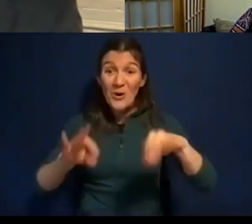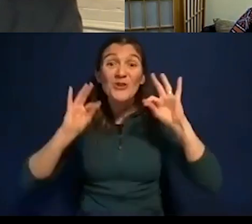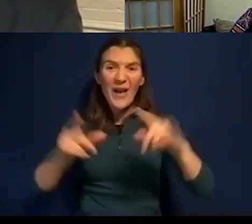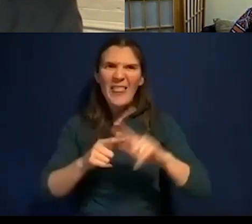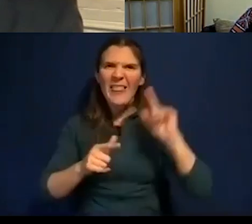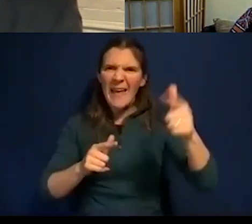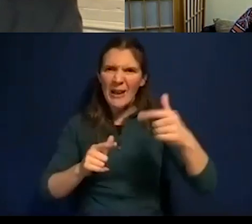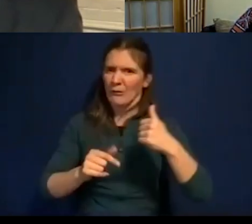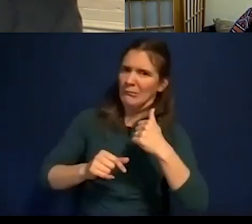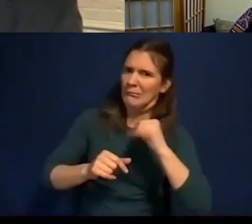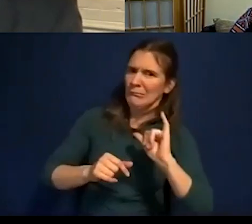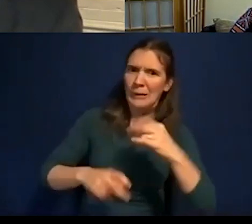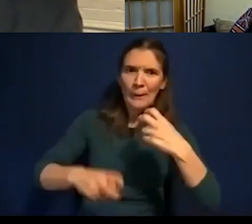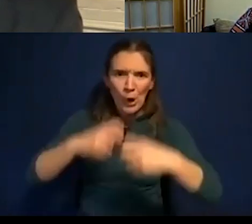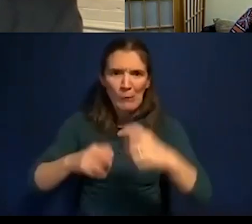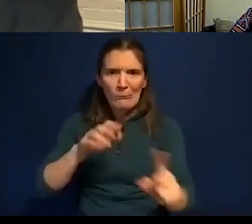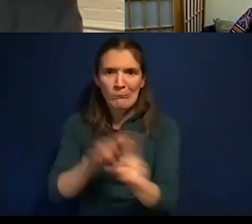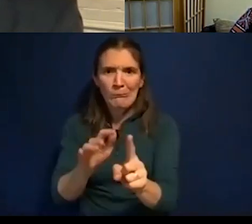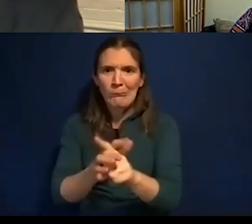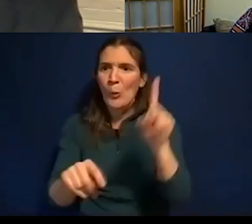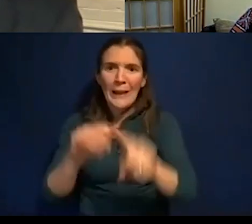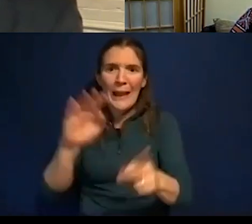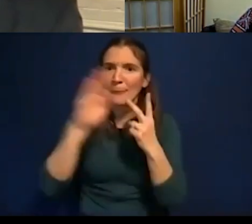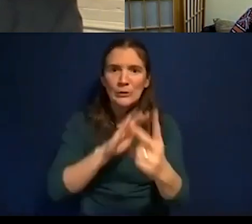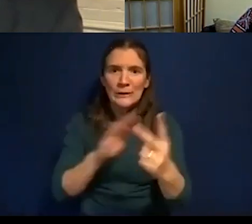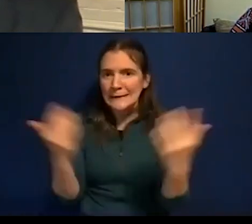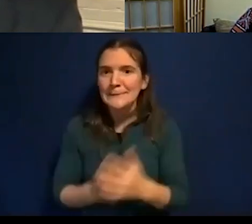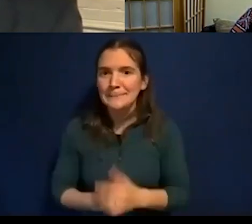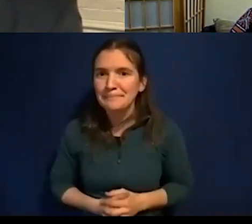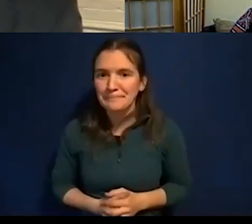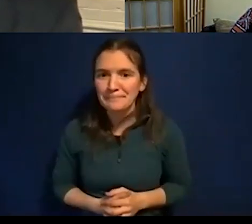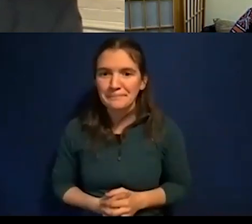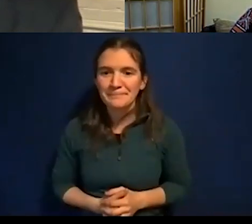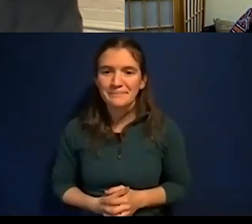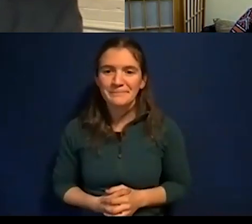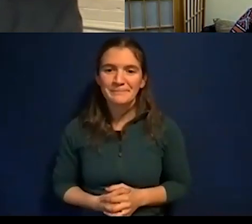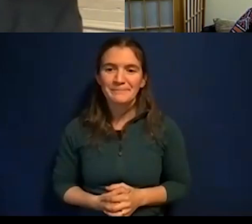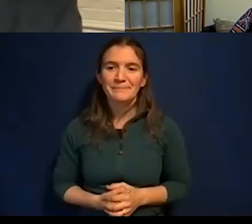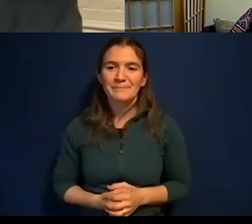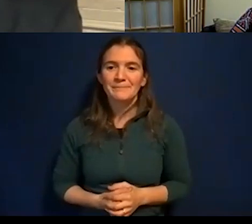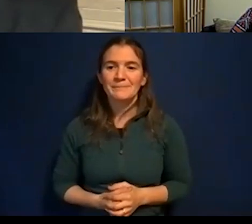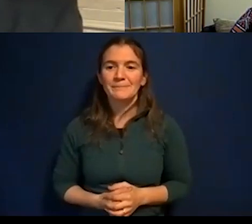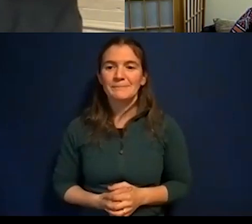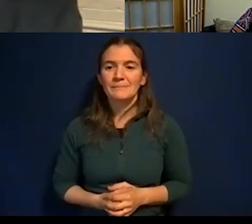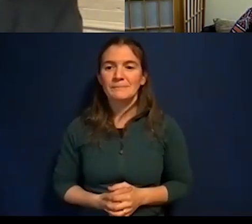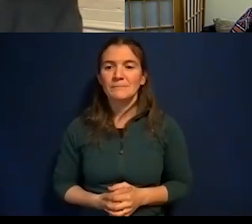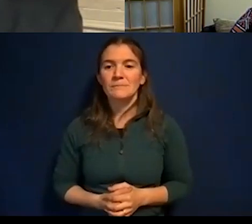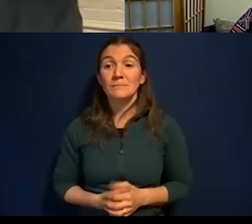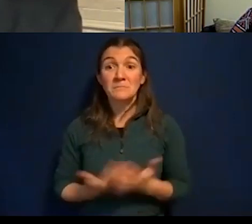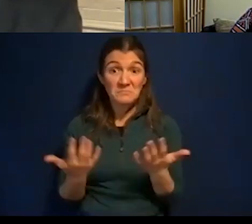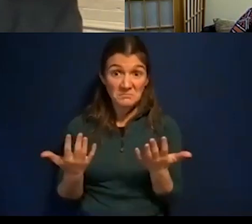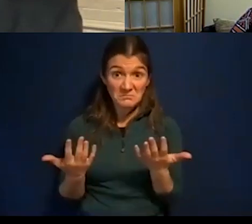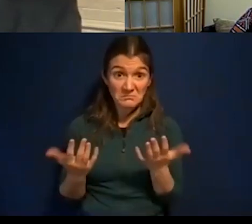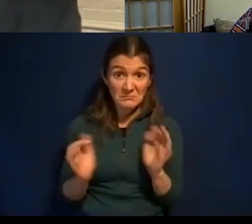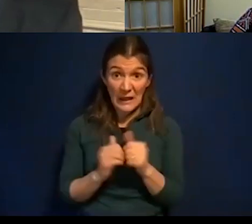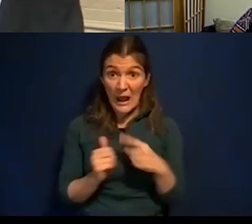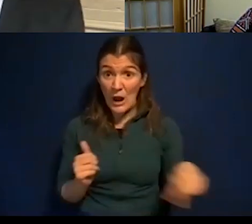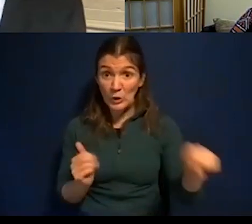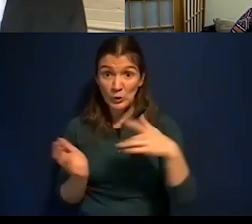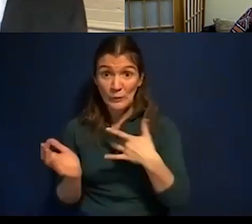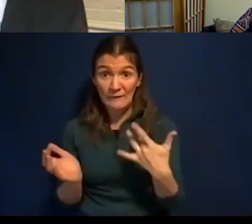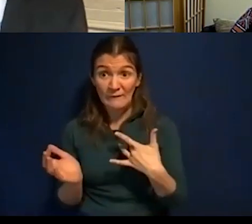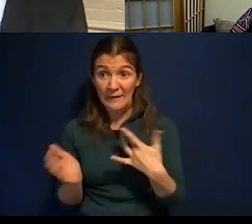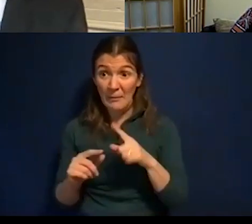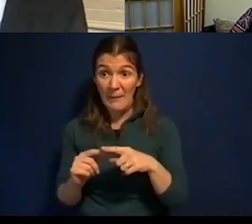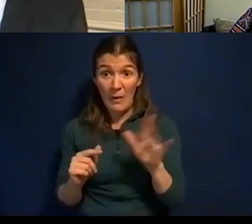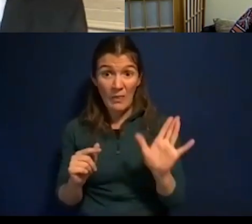that obviously we can't foresee. So how does everyone feel about